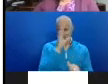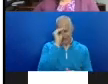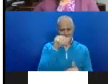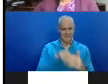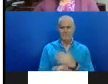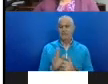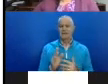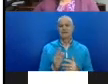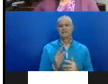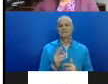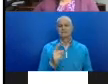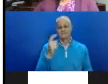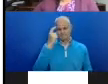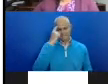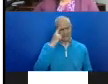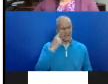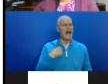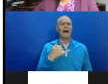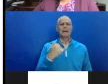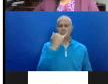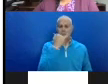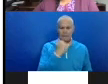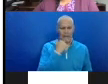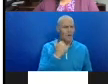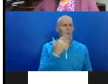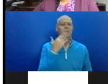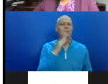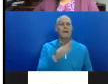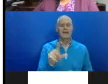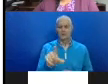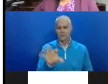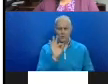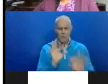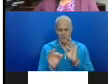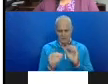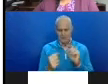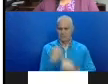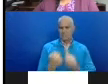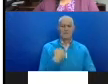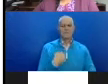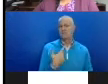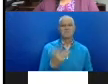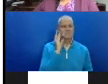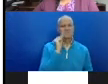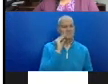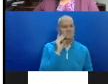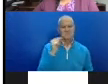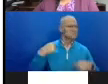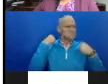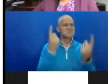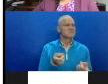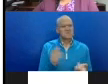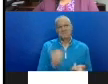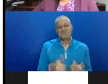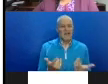if you made mistakes or made bad choices, you were beaten. That's the template they have for once